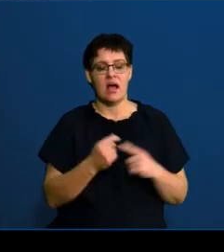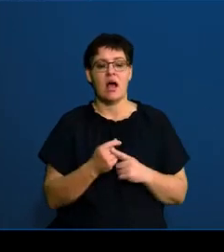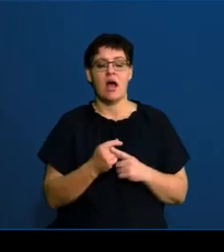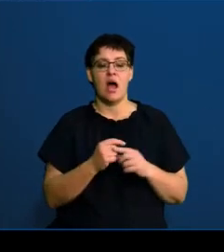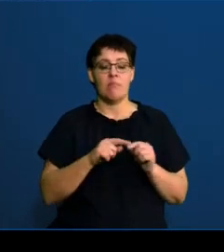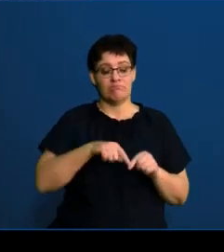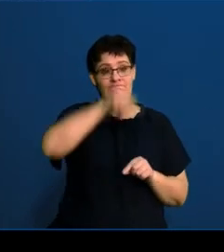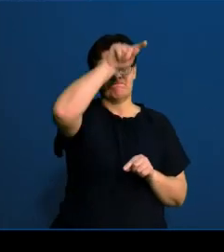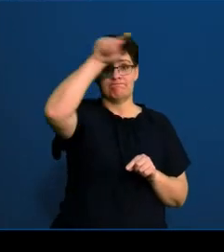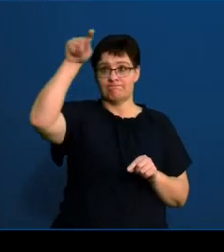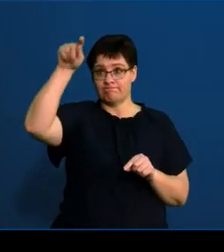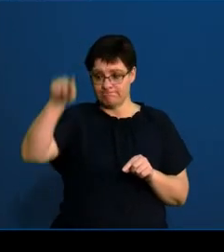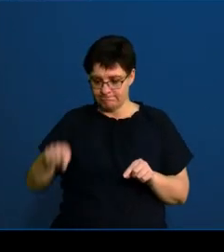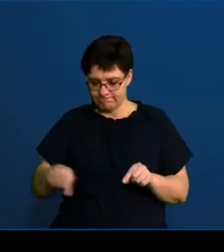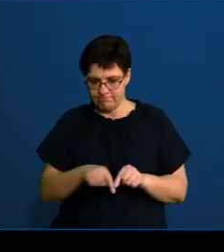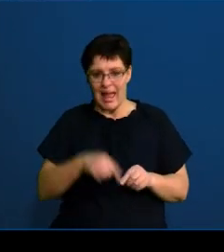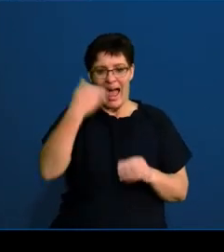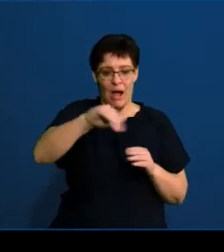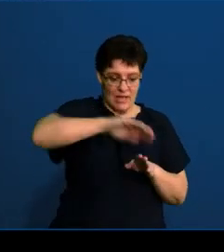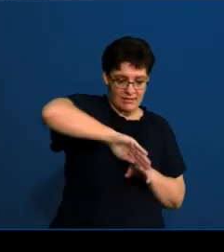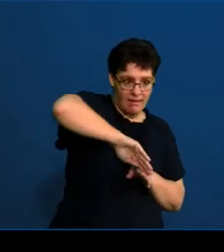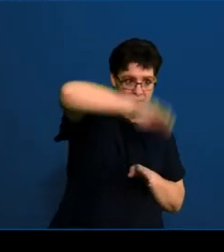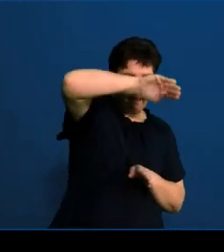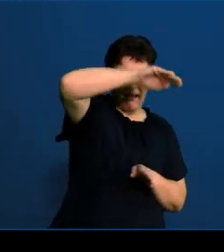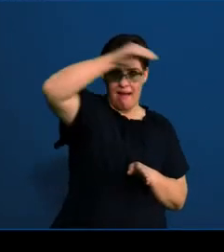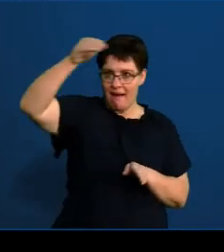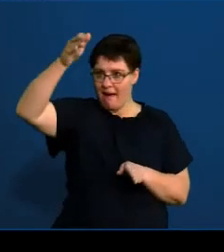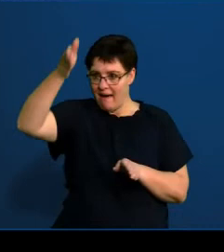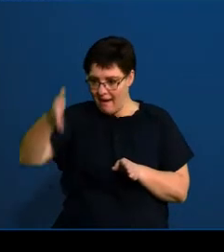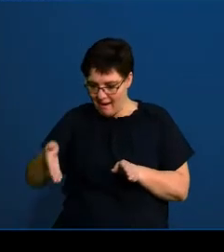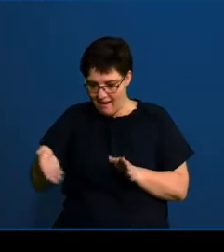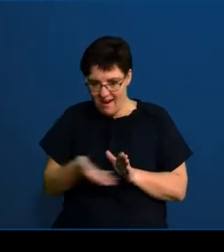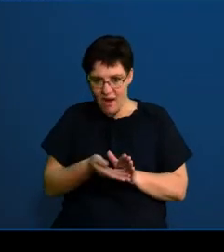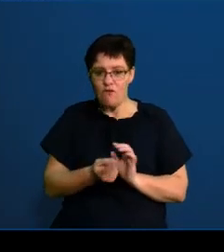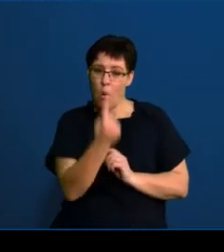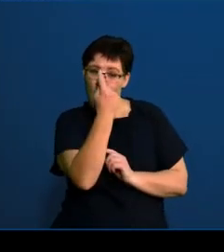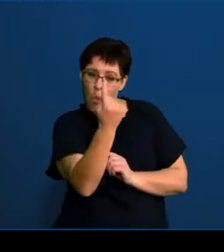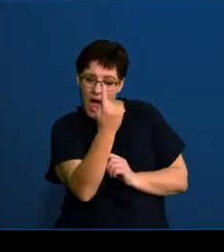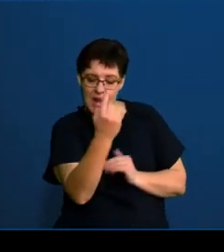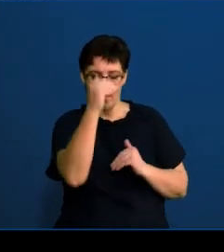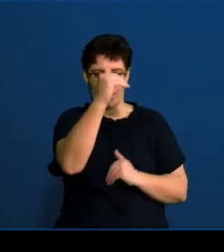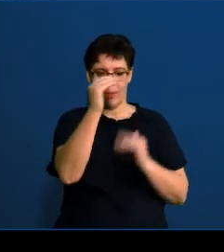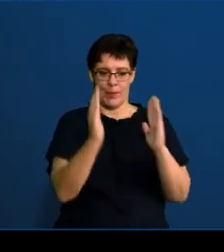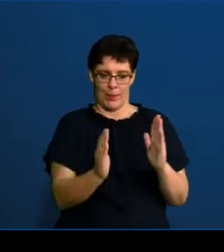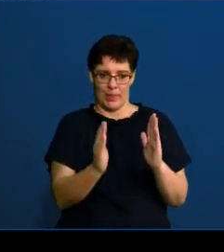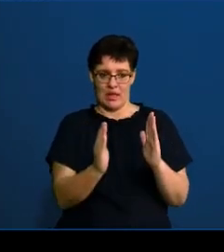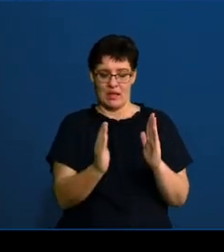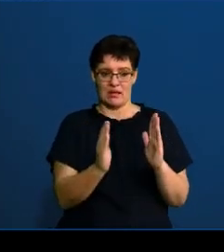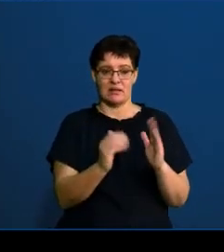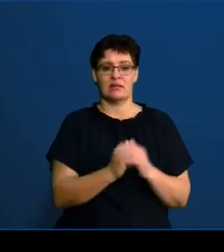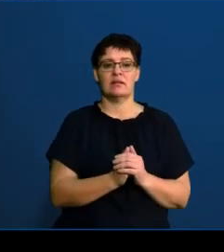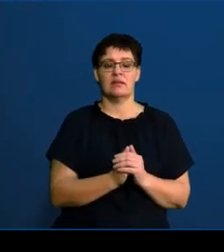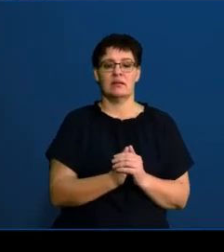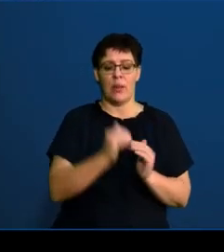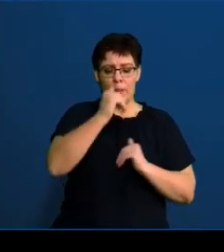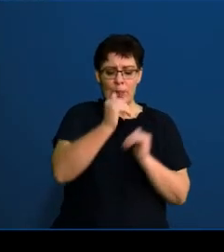and remember that's your outline of the shape of one small window pane. So there's my small window pane, and it